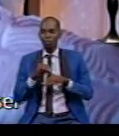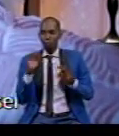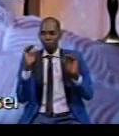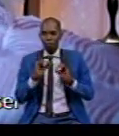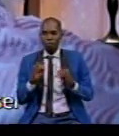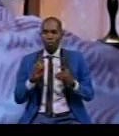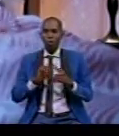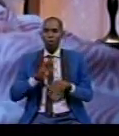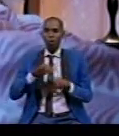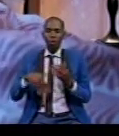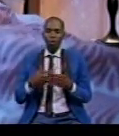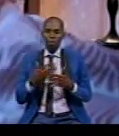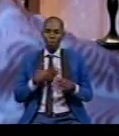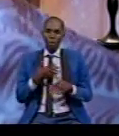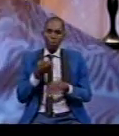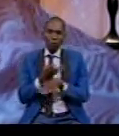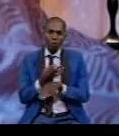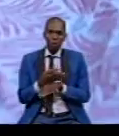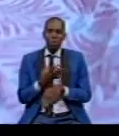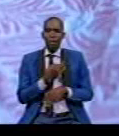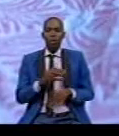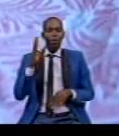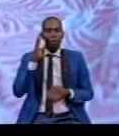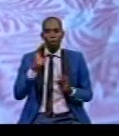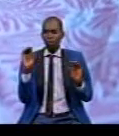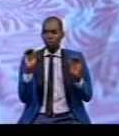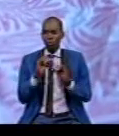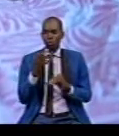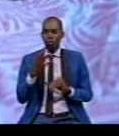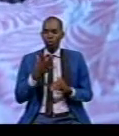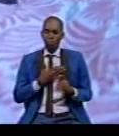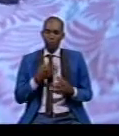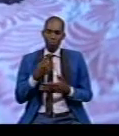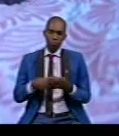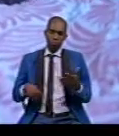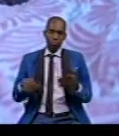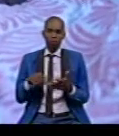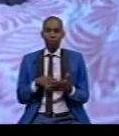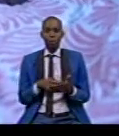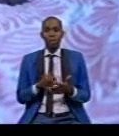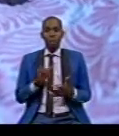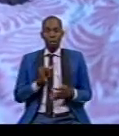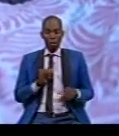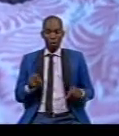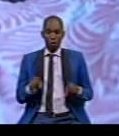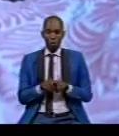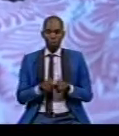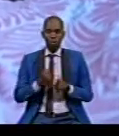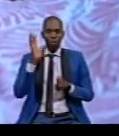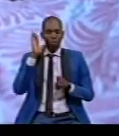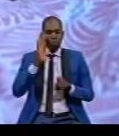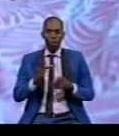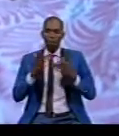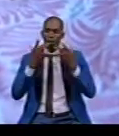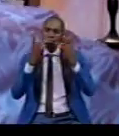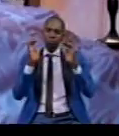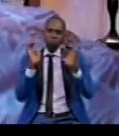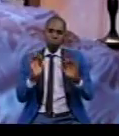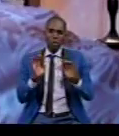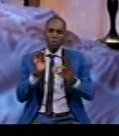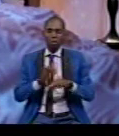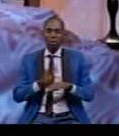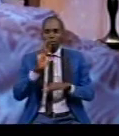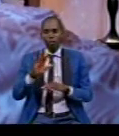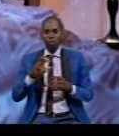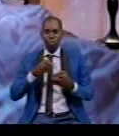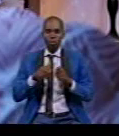of Christ. Compassion of Christ. Compassion of Christ. What does Christ do